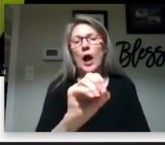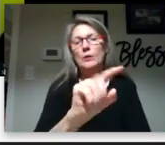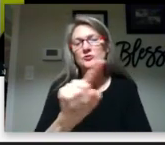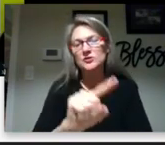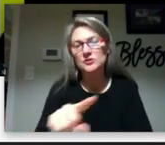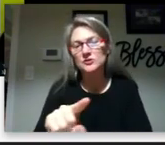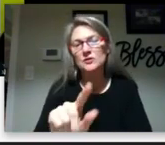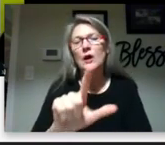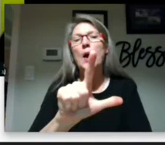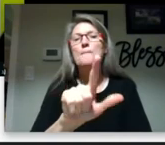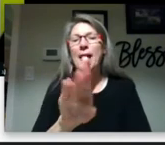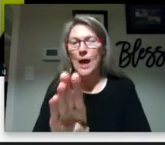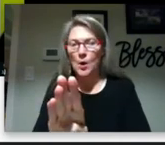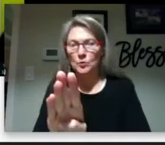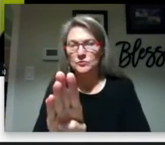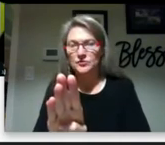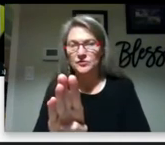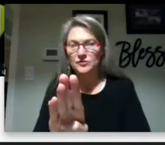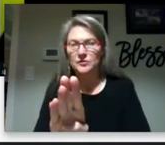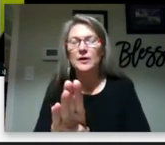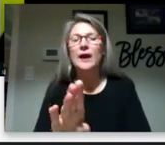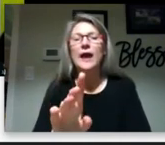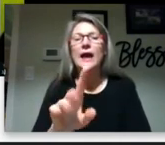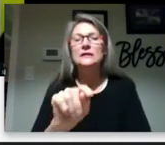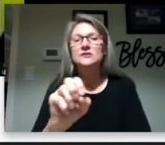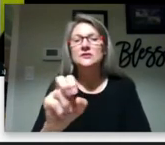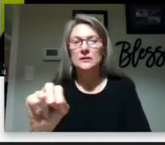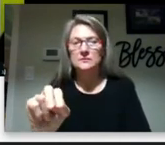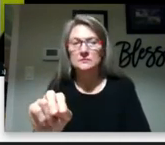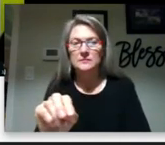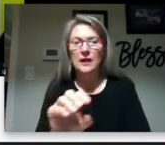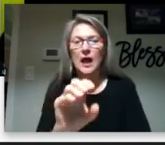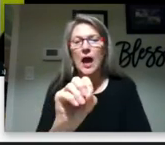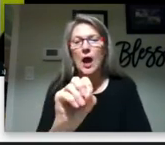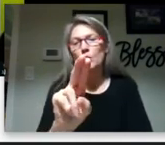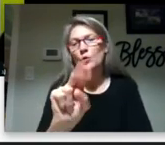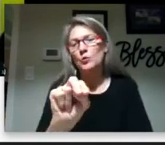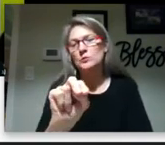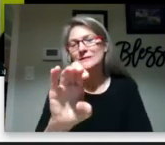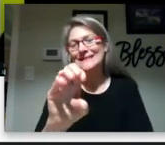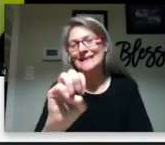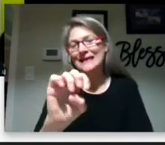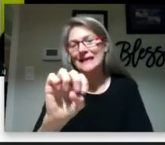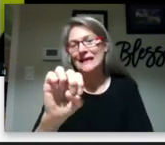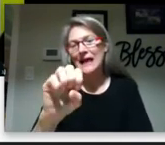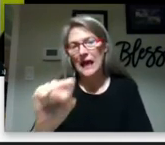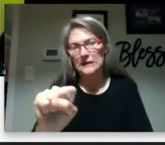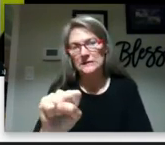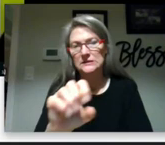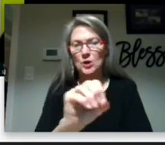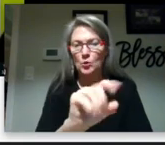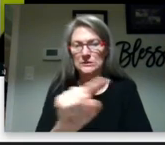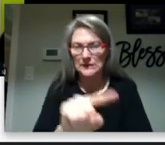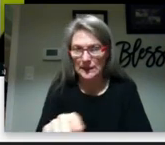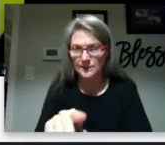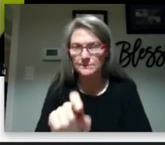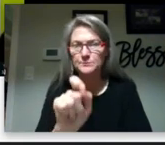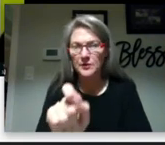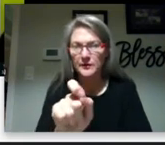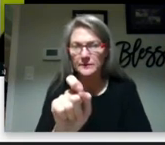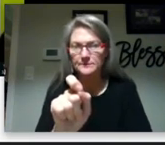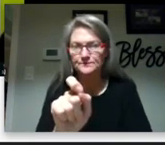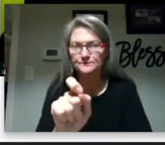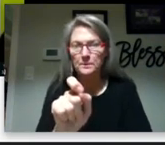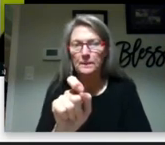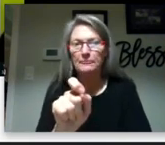and tons. Ounces, abbreviated OZ, or if you want to spell it,